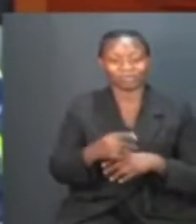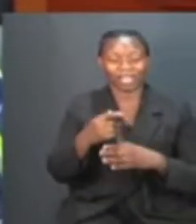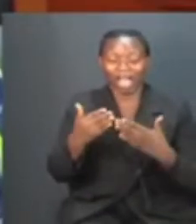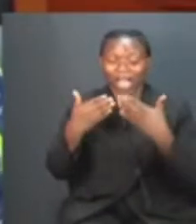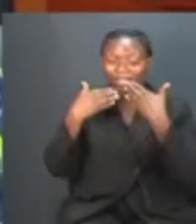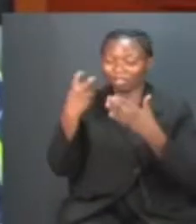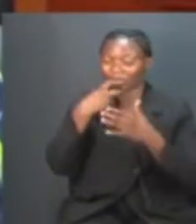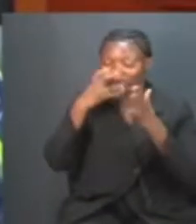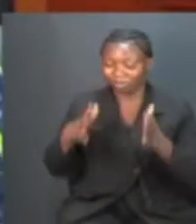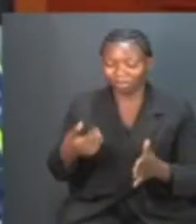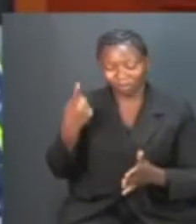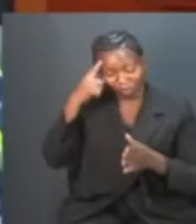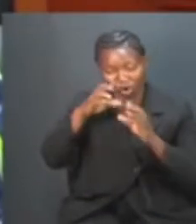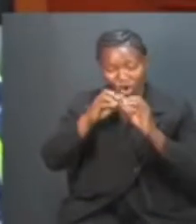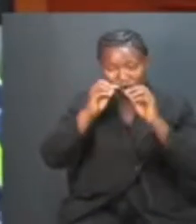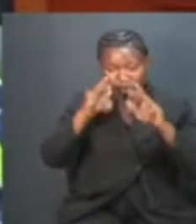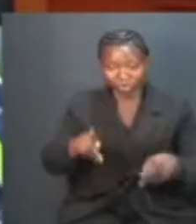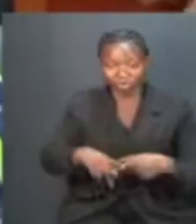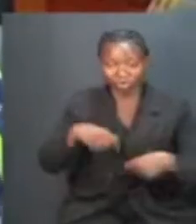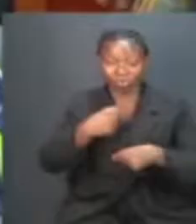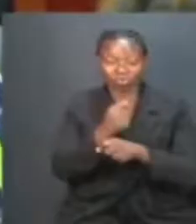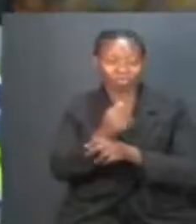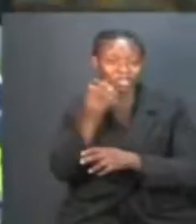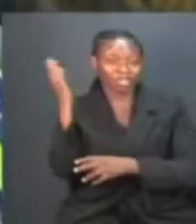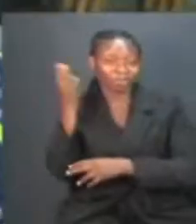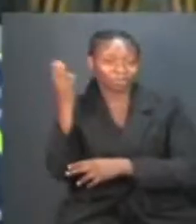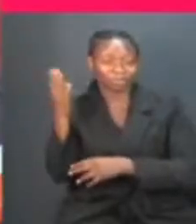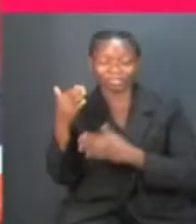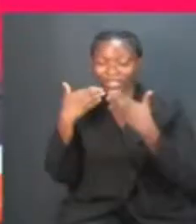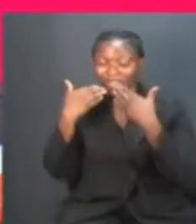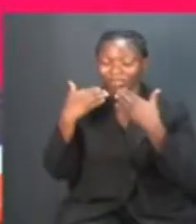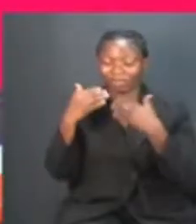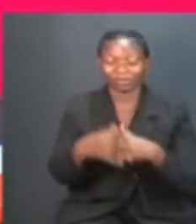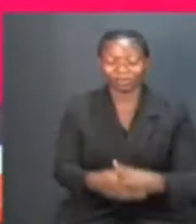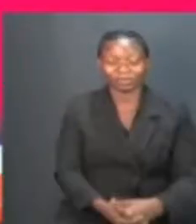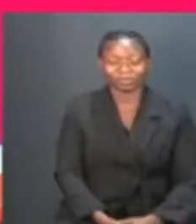Mr. Speaker, for the opportunity to make this statement. Thank you.